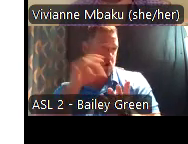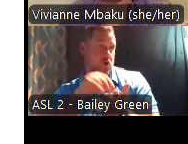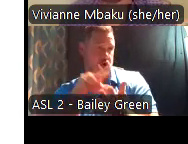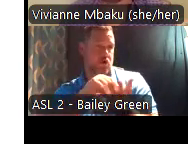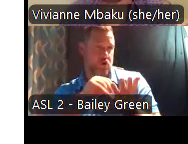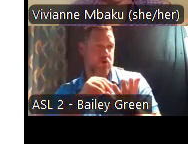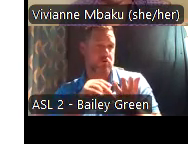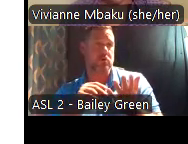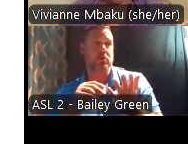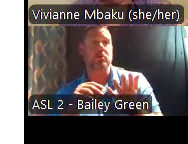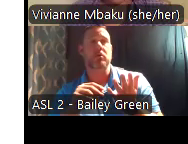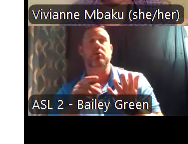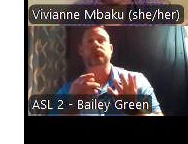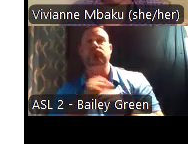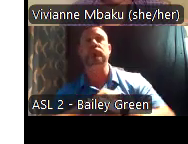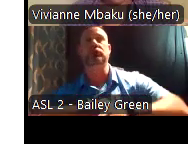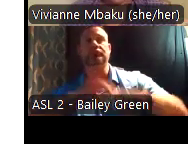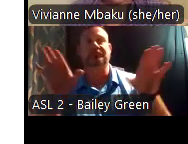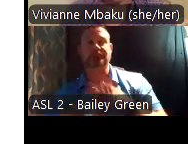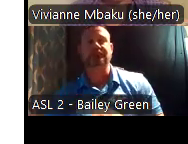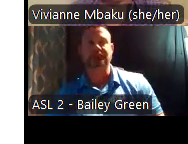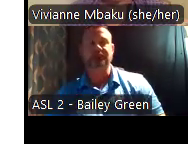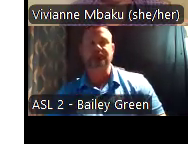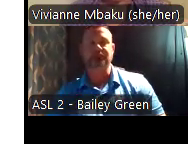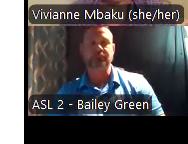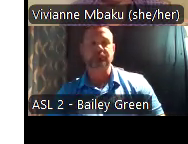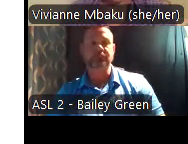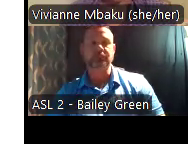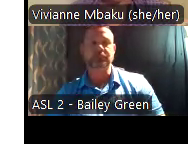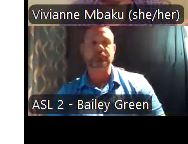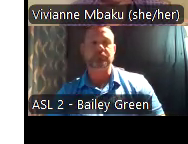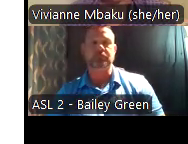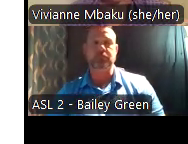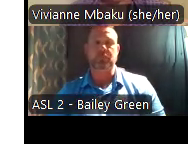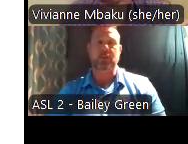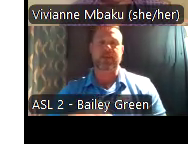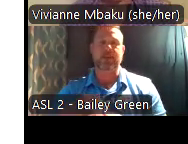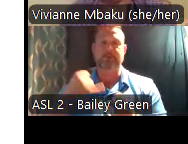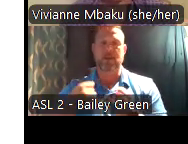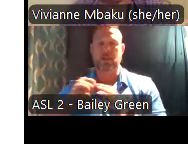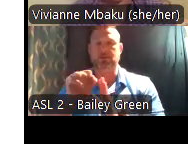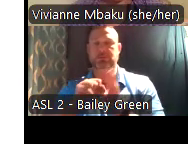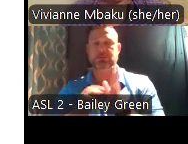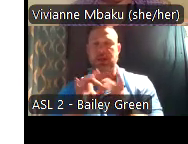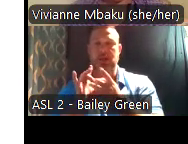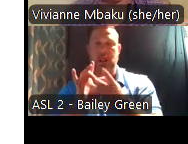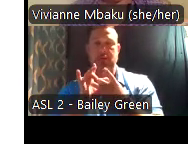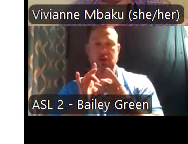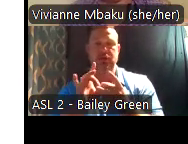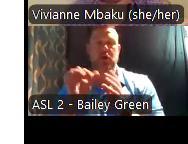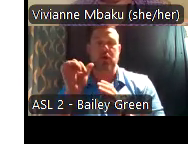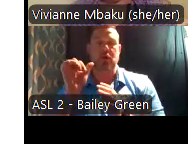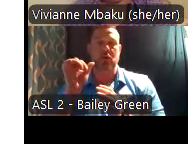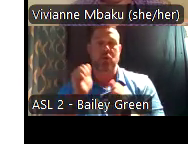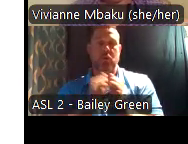can spread that information here in California. And then finally, the statewide collaboration with the Attorney General's office.